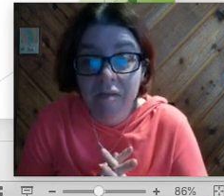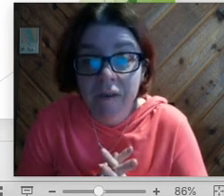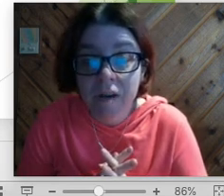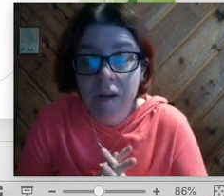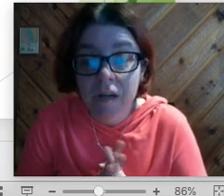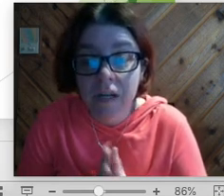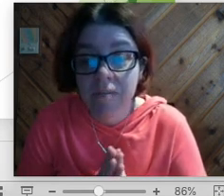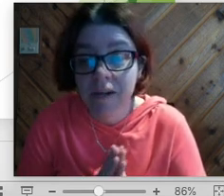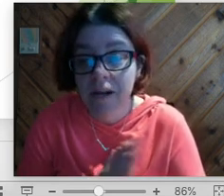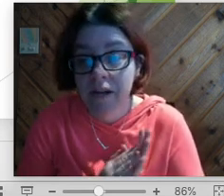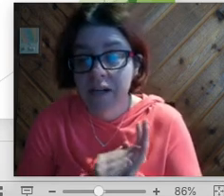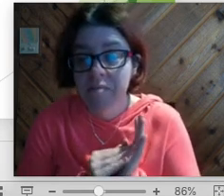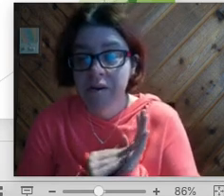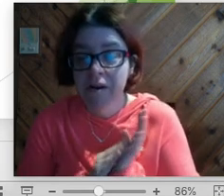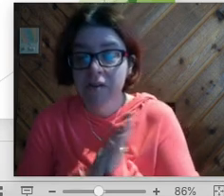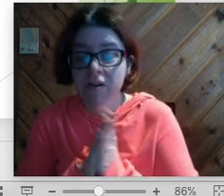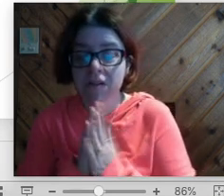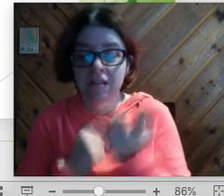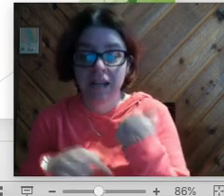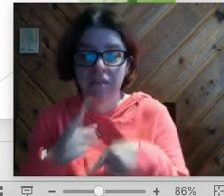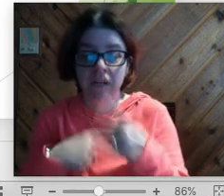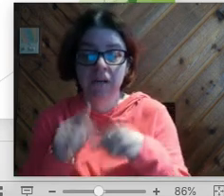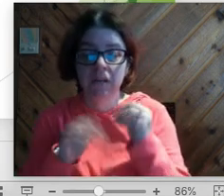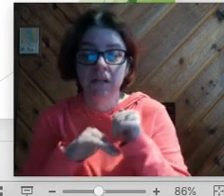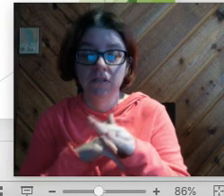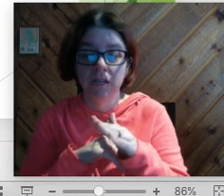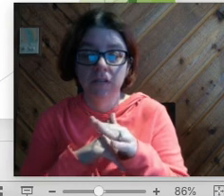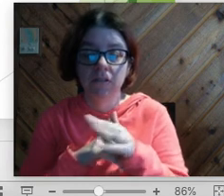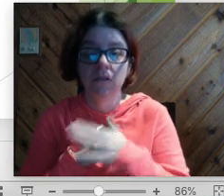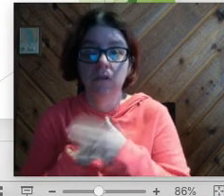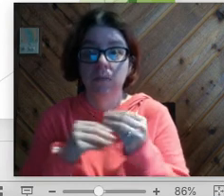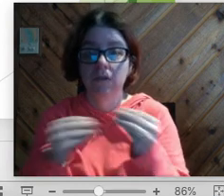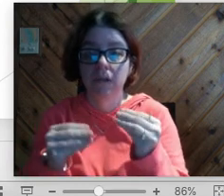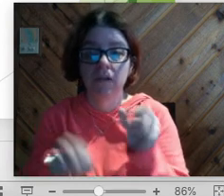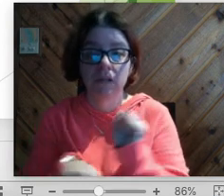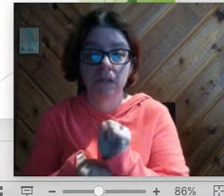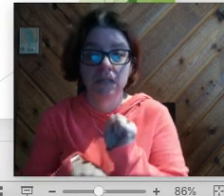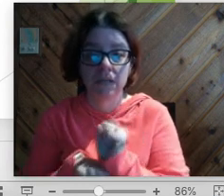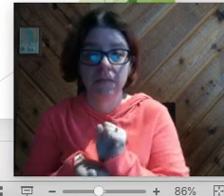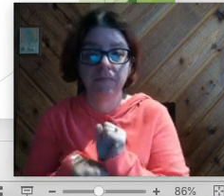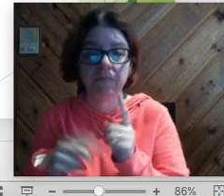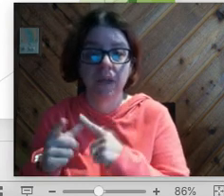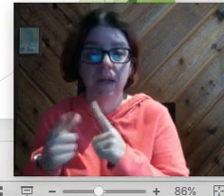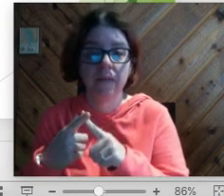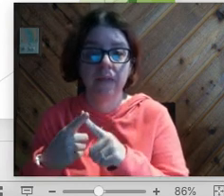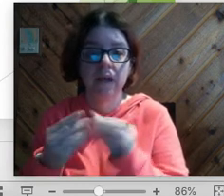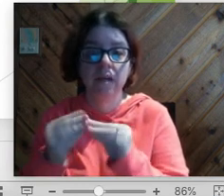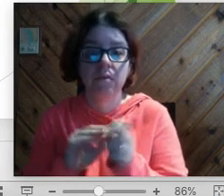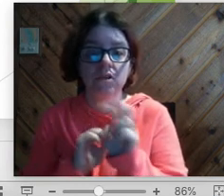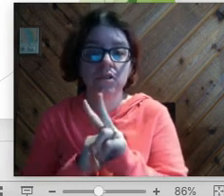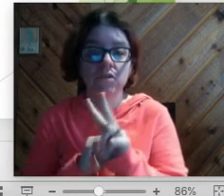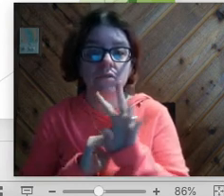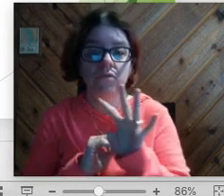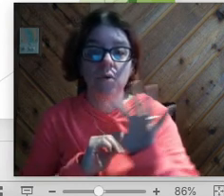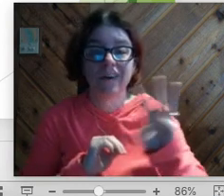1, 3, and 5 need to be done on computer. So you'll sign the video and then you'll send or you'll put the video in the assignment. And then